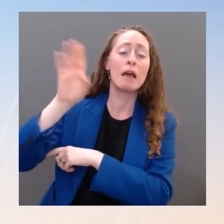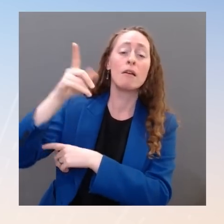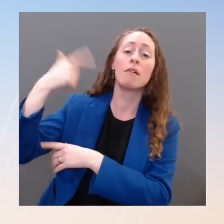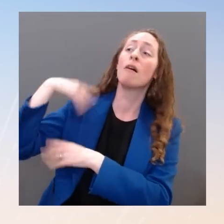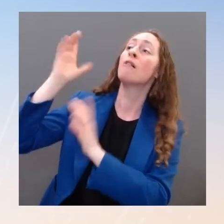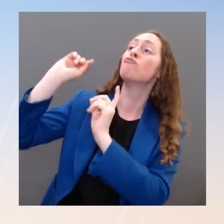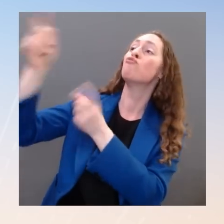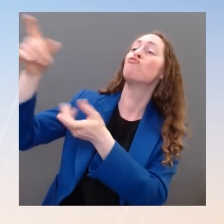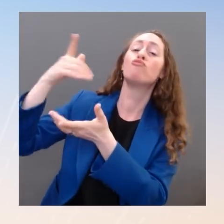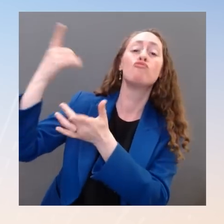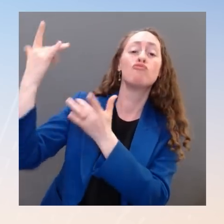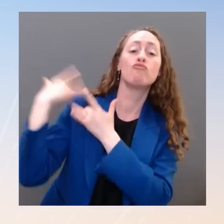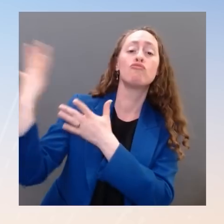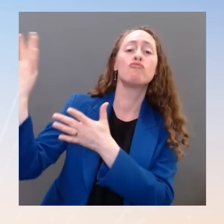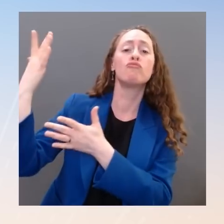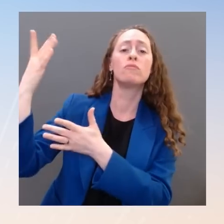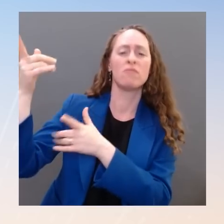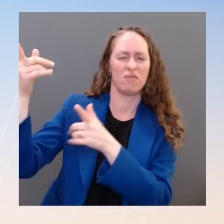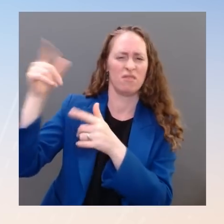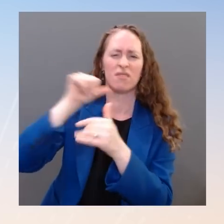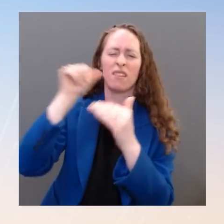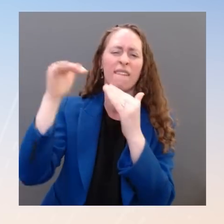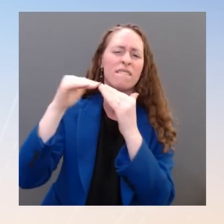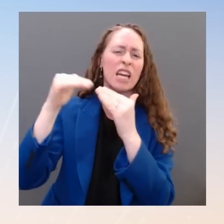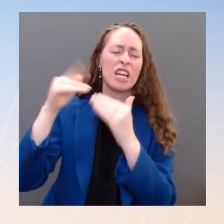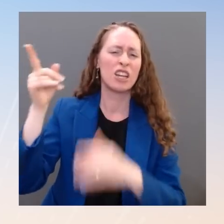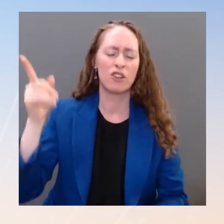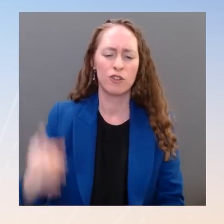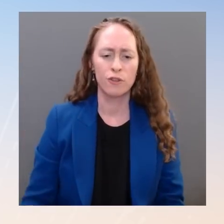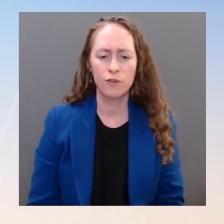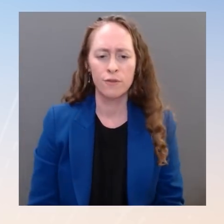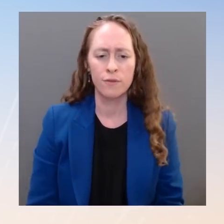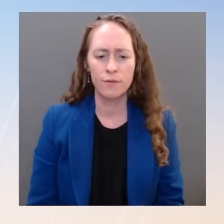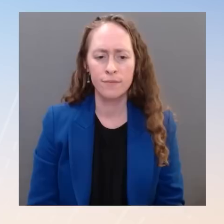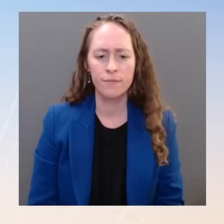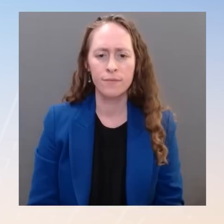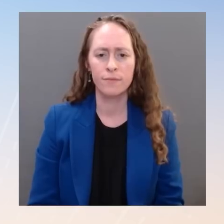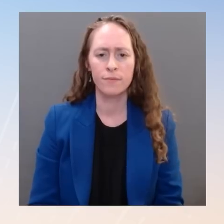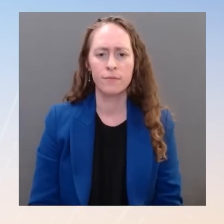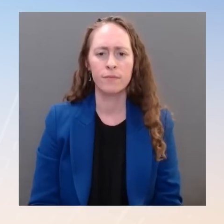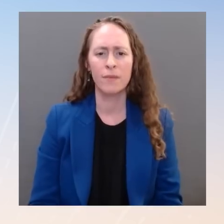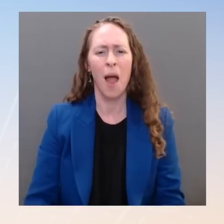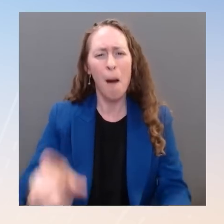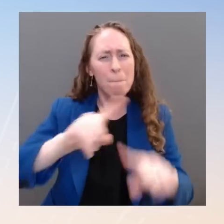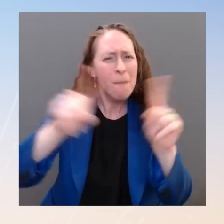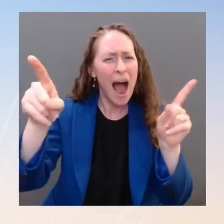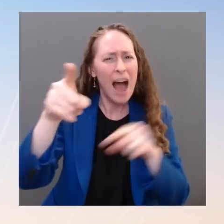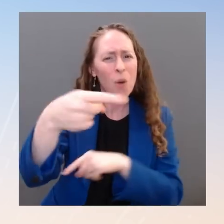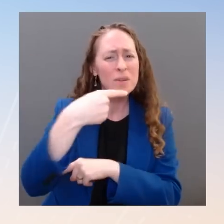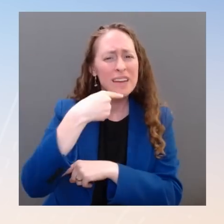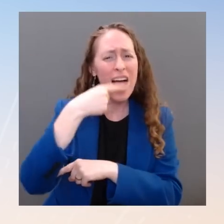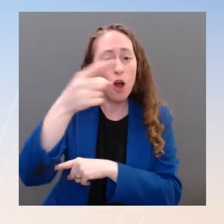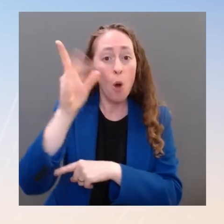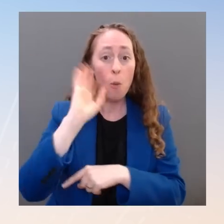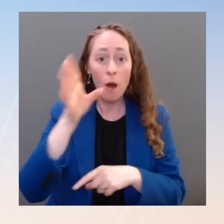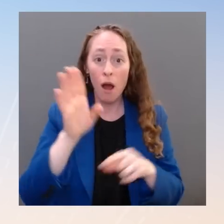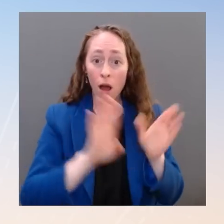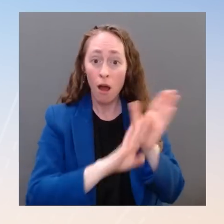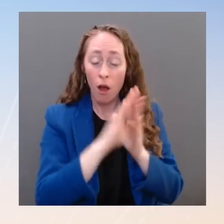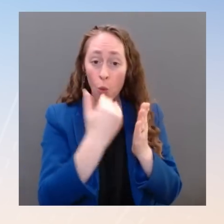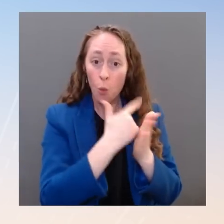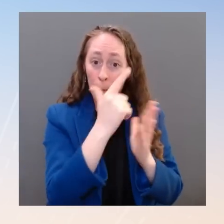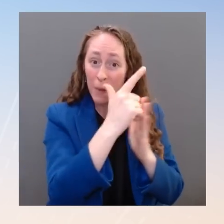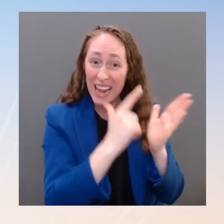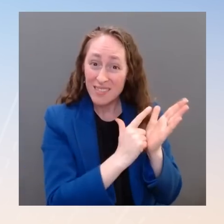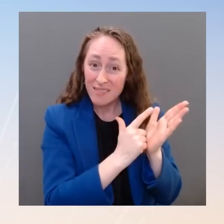you're not saying if he's going to send the bill to Congress or if he's actually going to do it himself. Well, we definitely know he has the ability and the legal